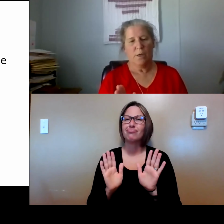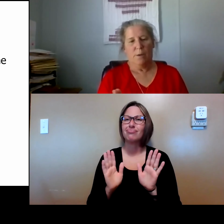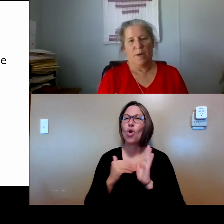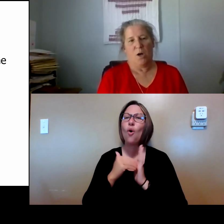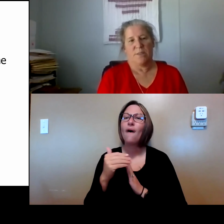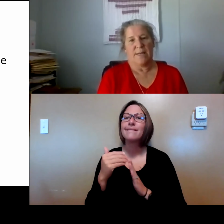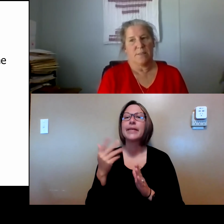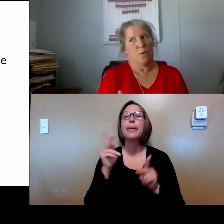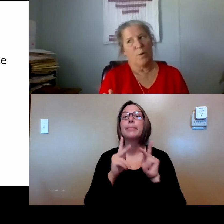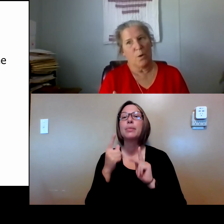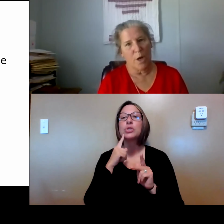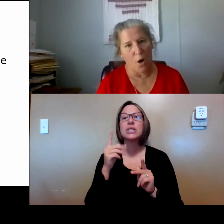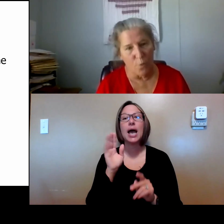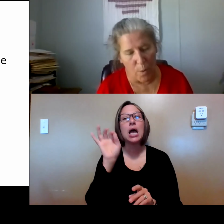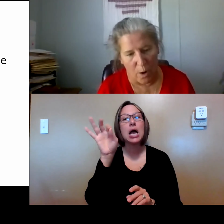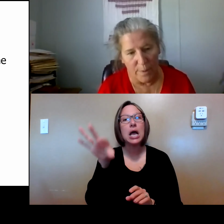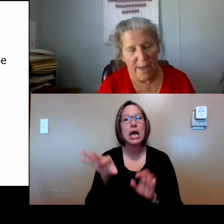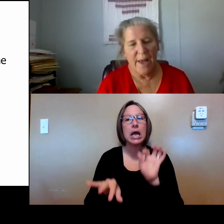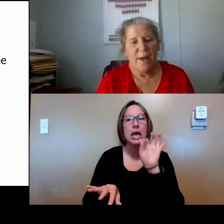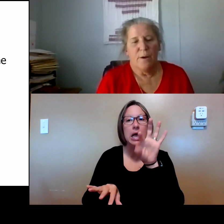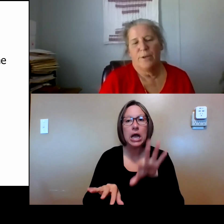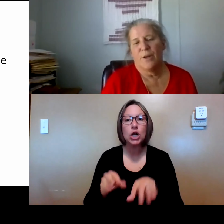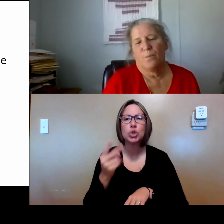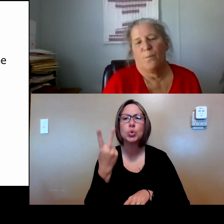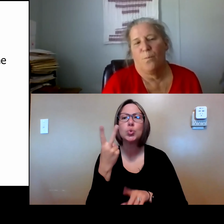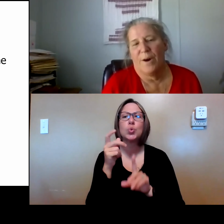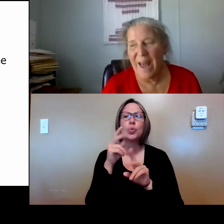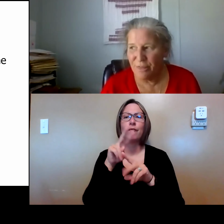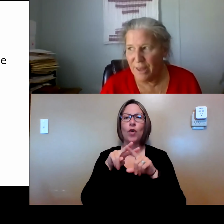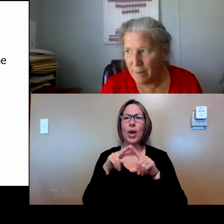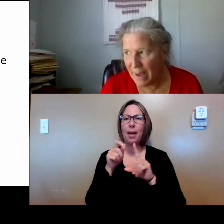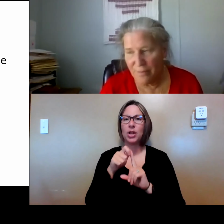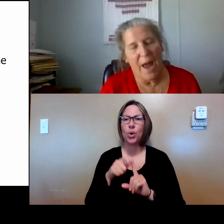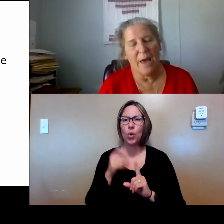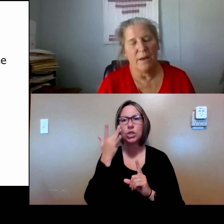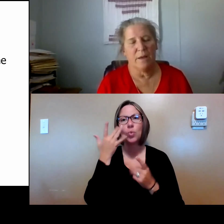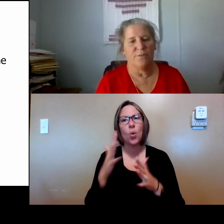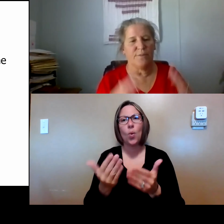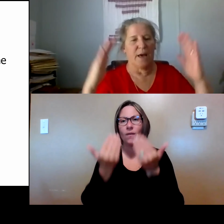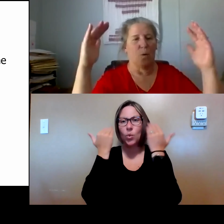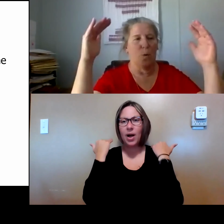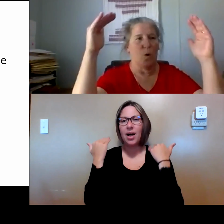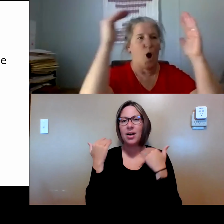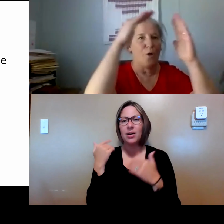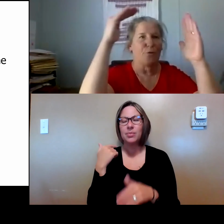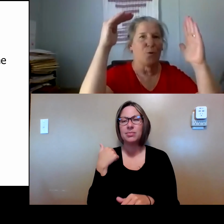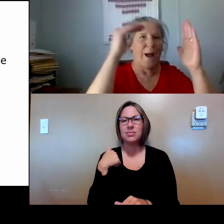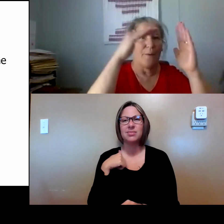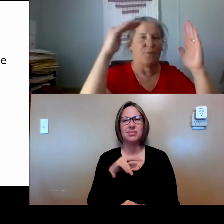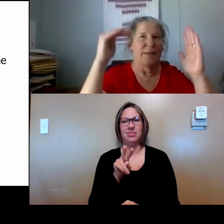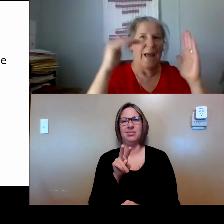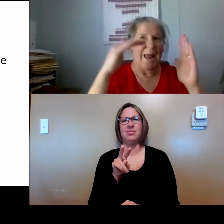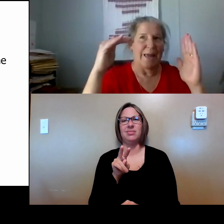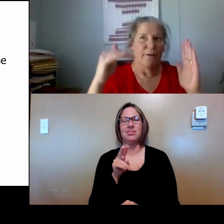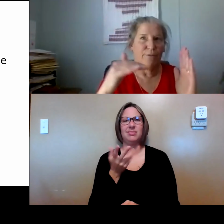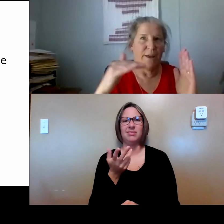words because we don't want to overwhelm. You know, what I think about that is that all throughout